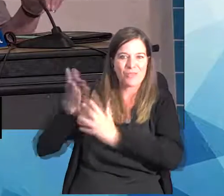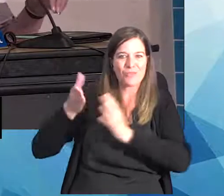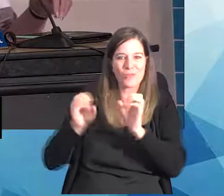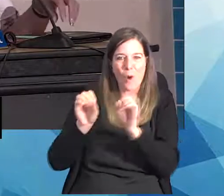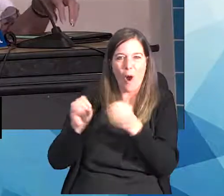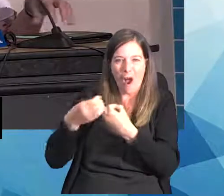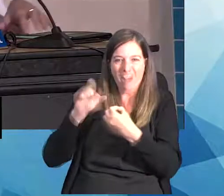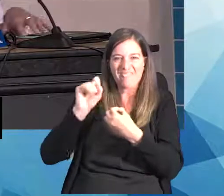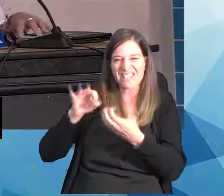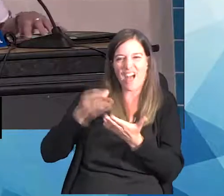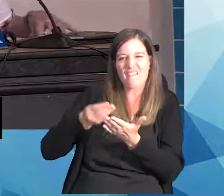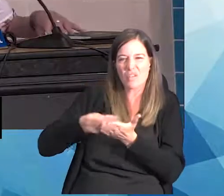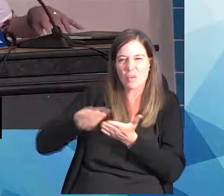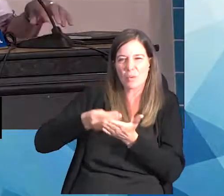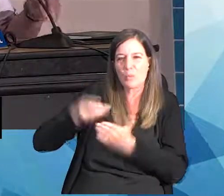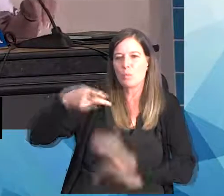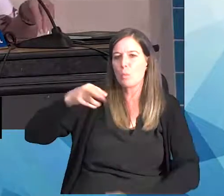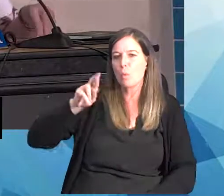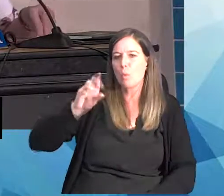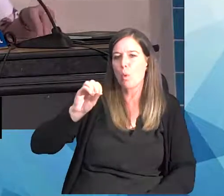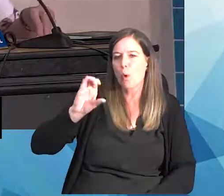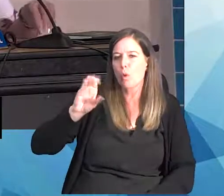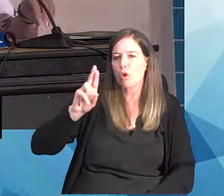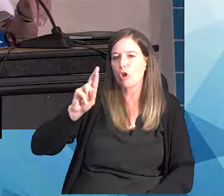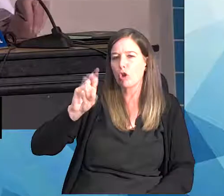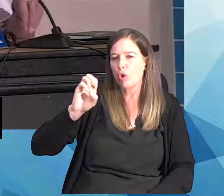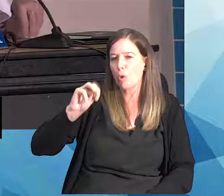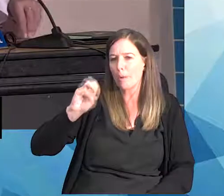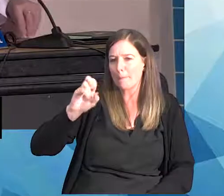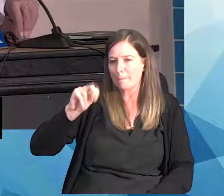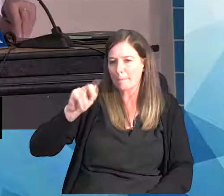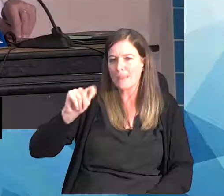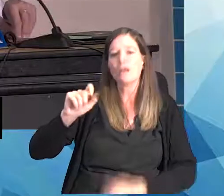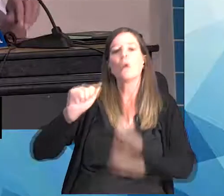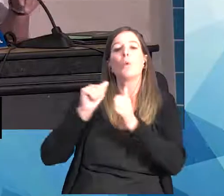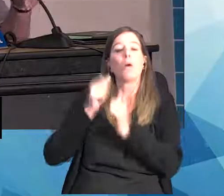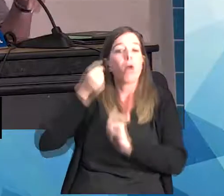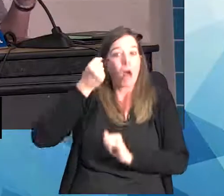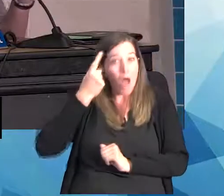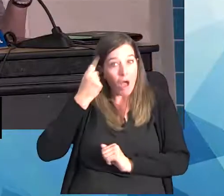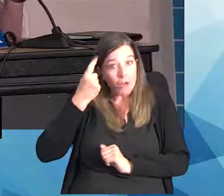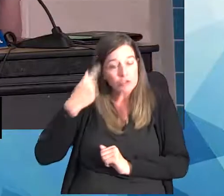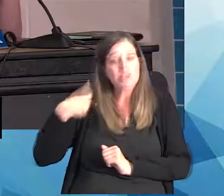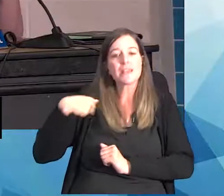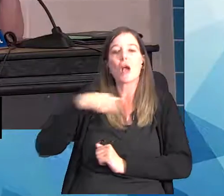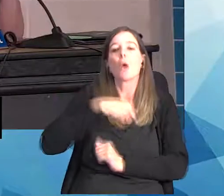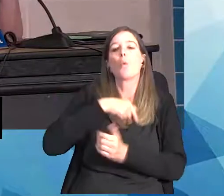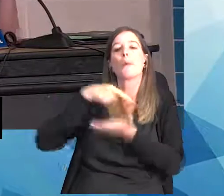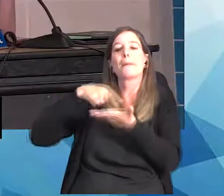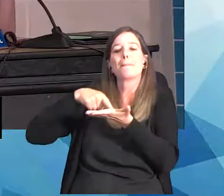this would be a fee for service for the number of hours used for a